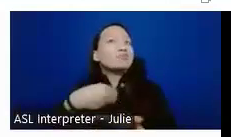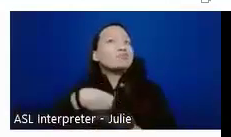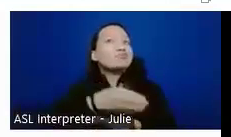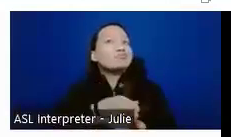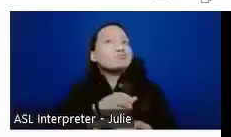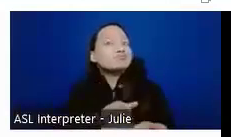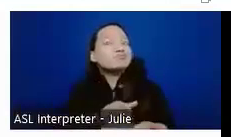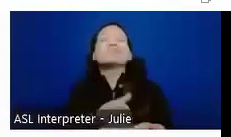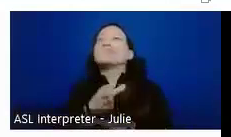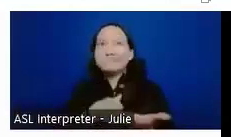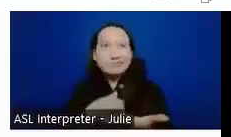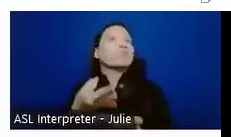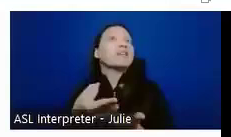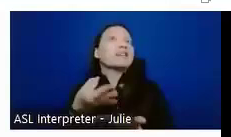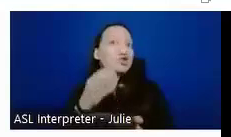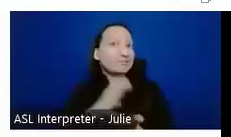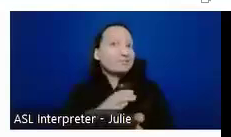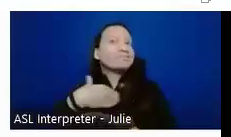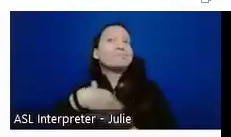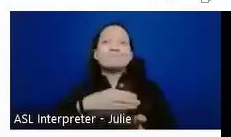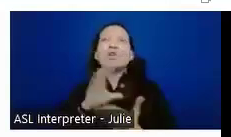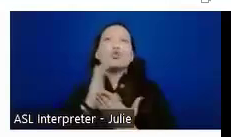There are financial management curriculums.